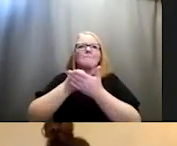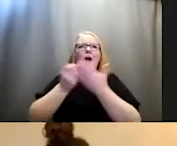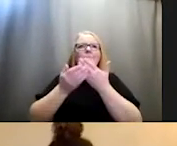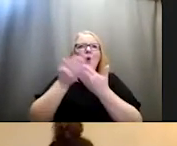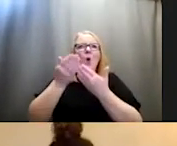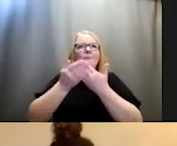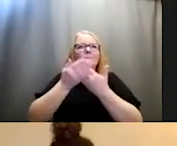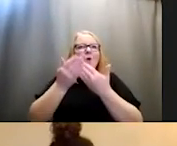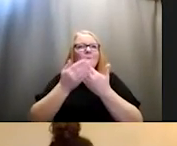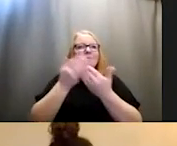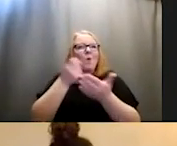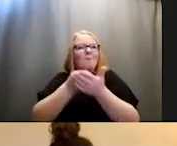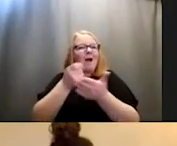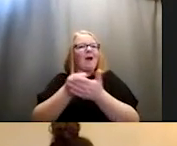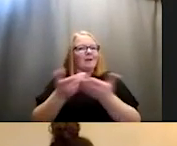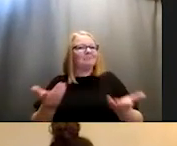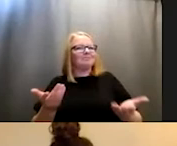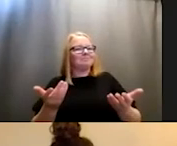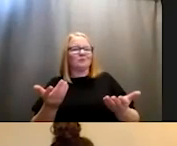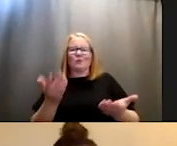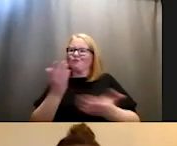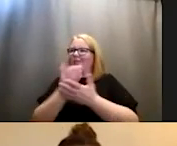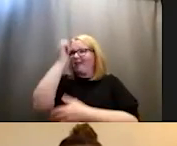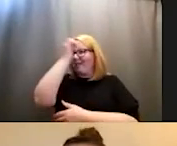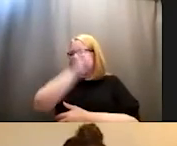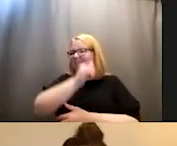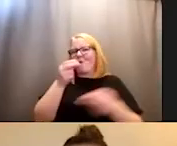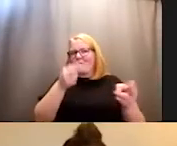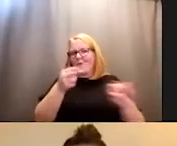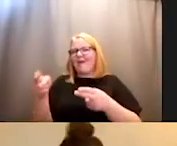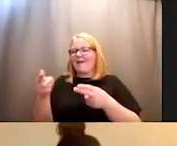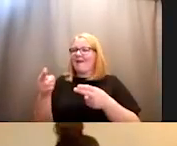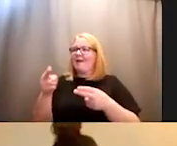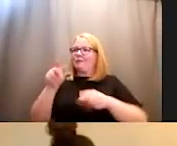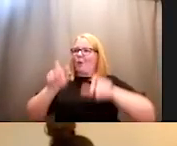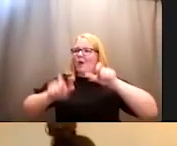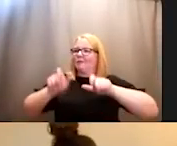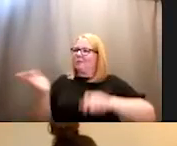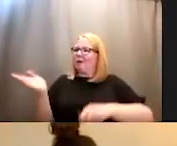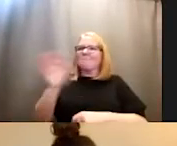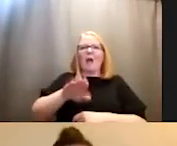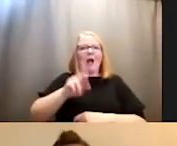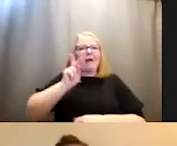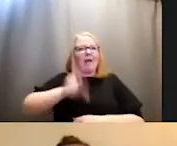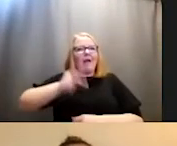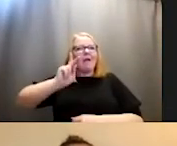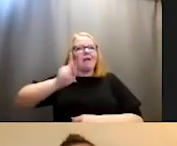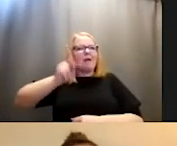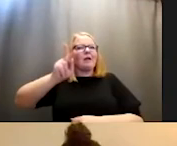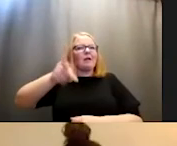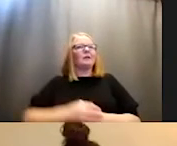was, again, really good at marketing, and a good way of kind of bringing back the customers.